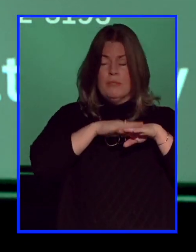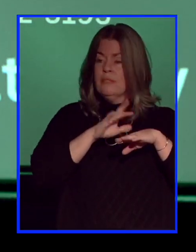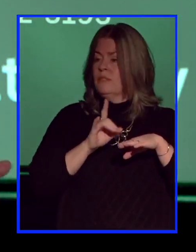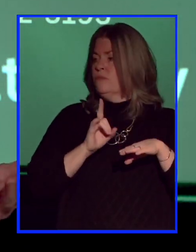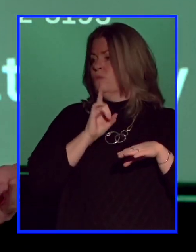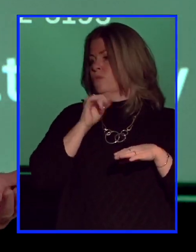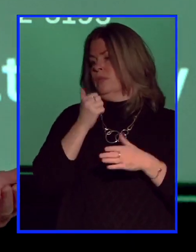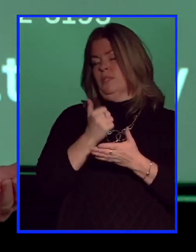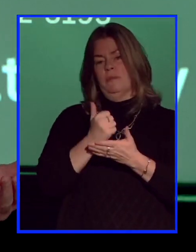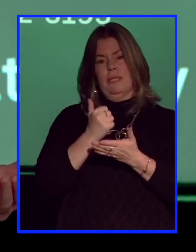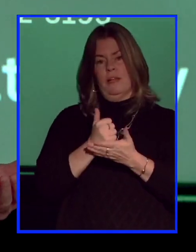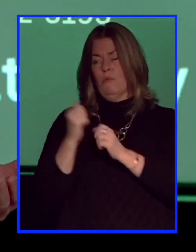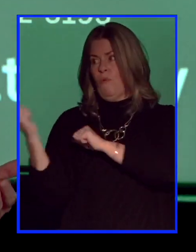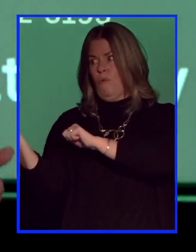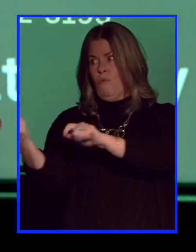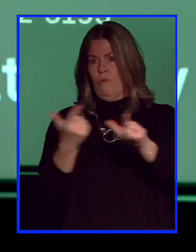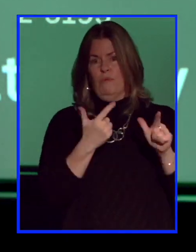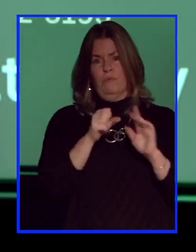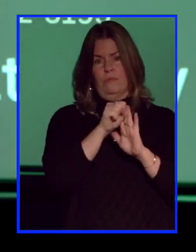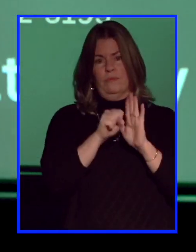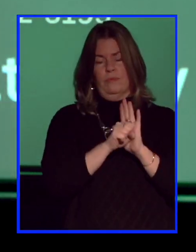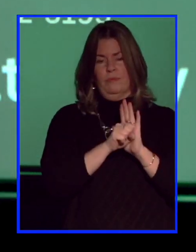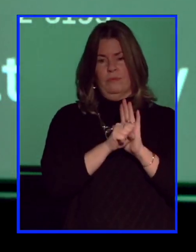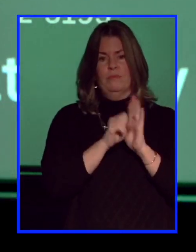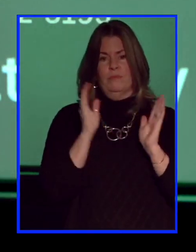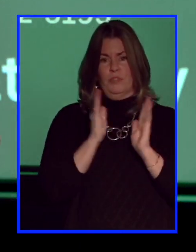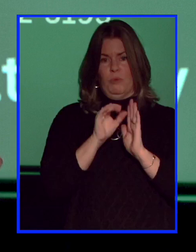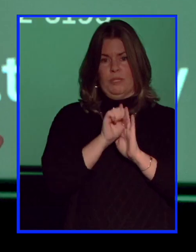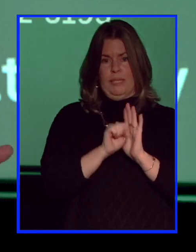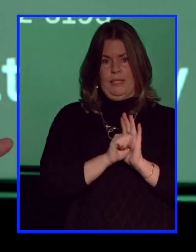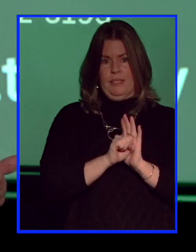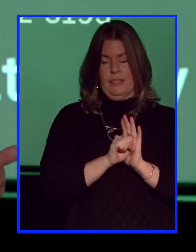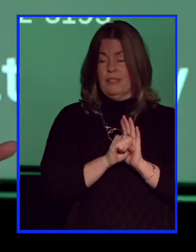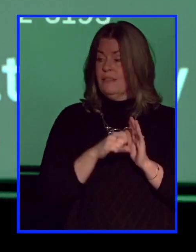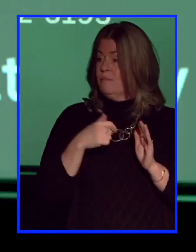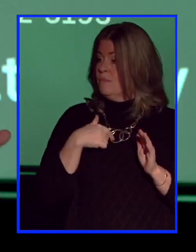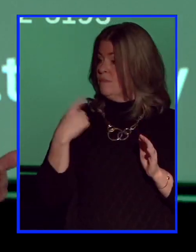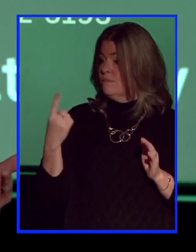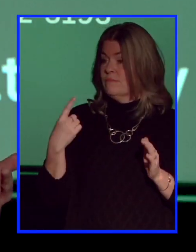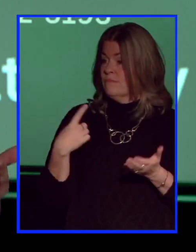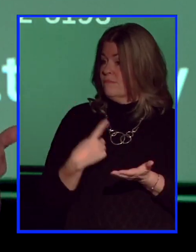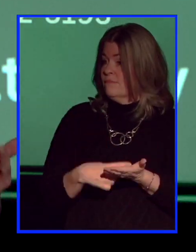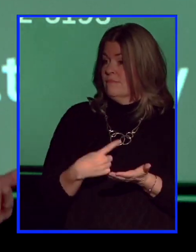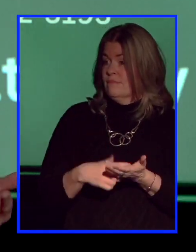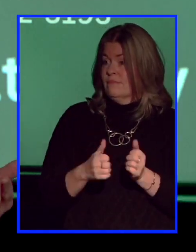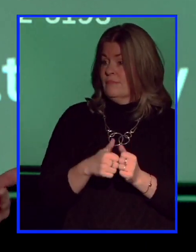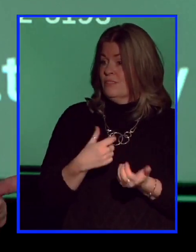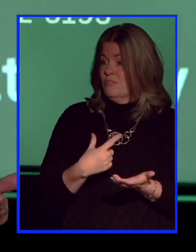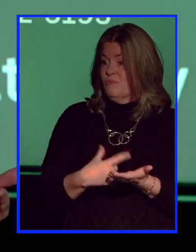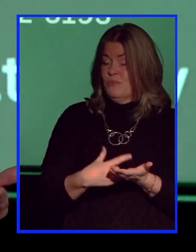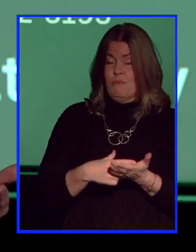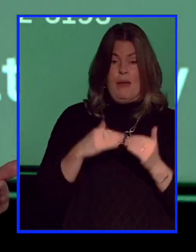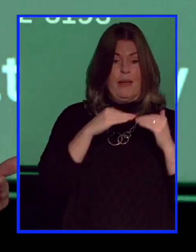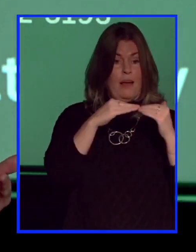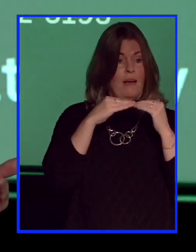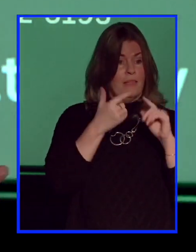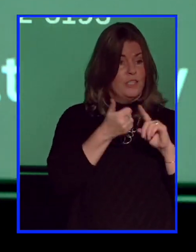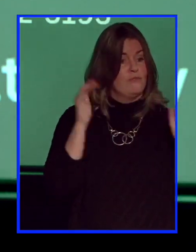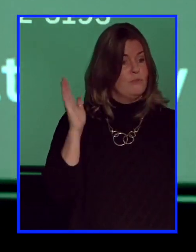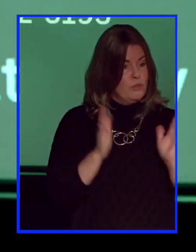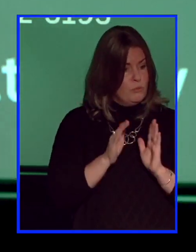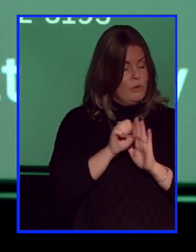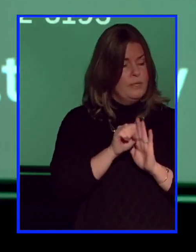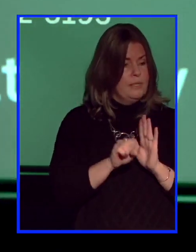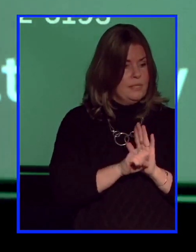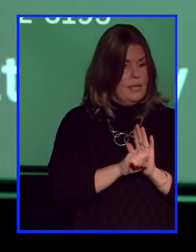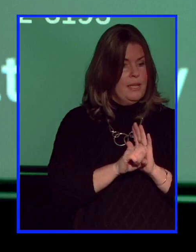to small states. And I'm already talking with my colleagues from small states